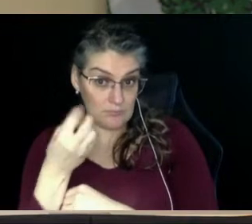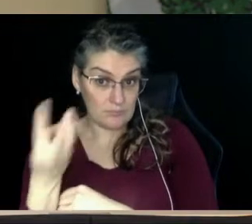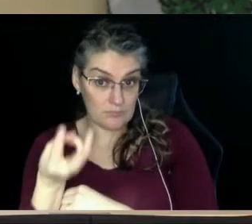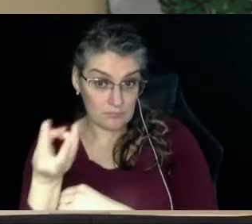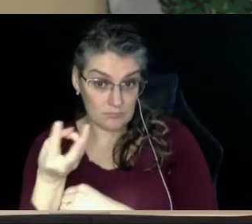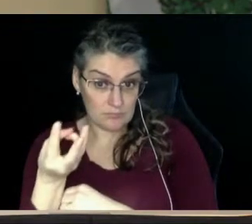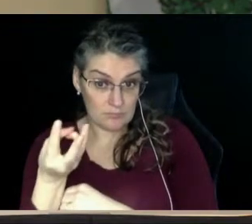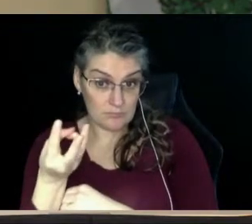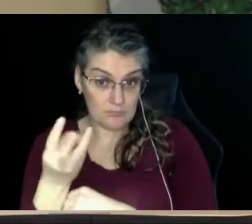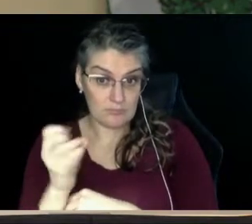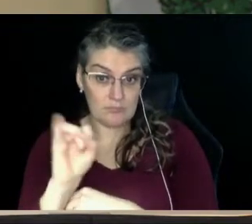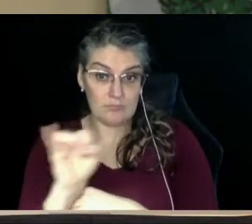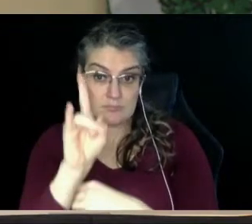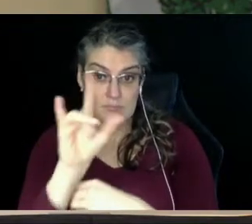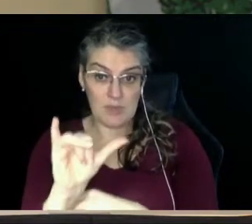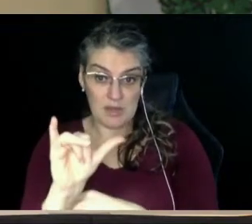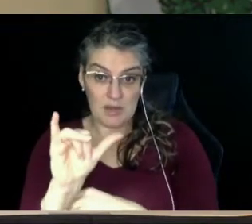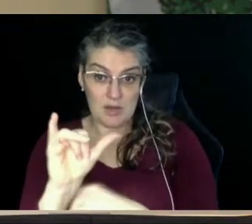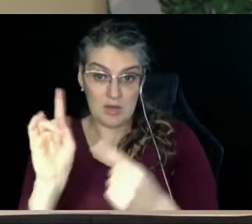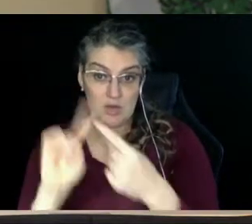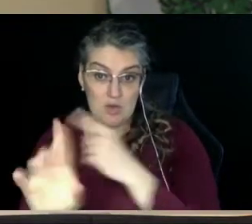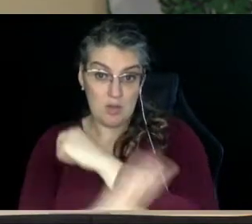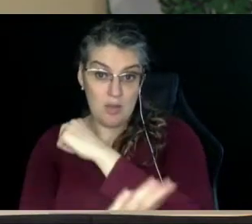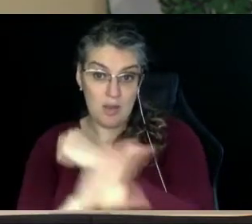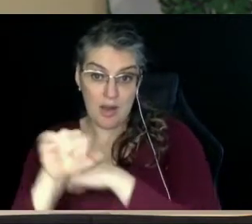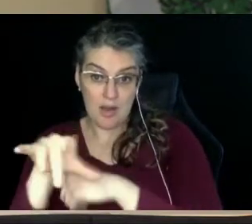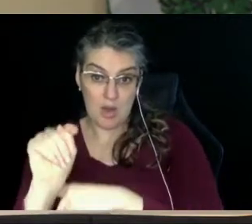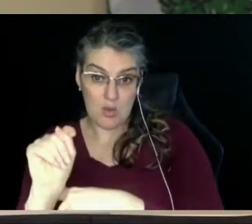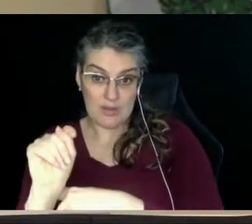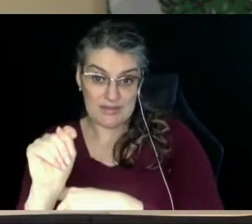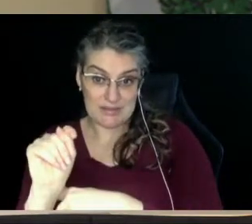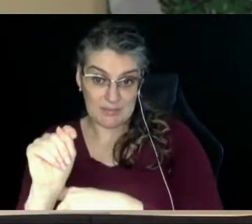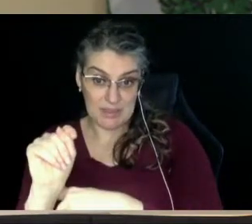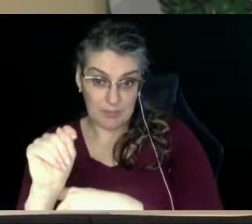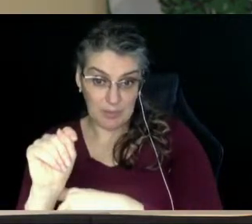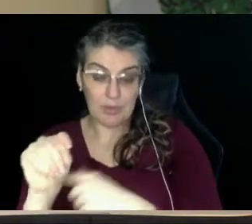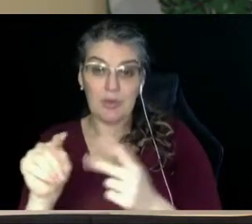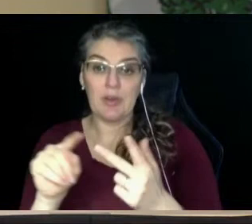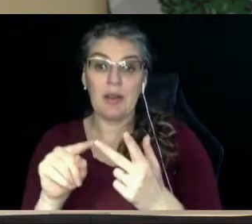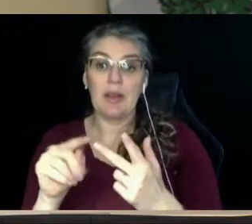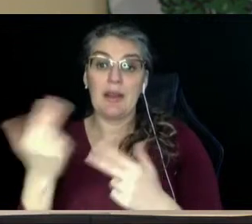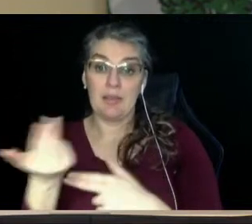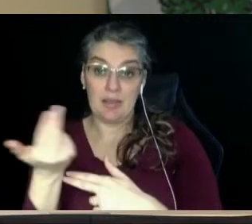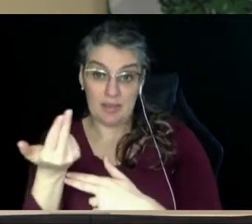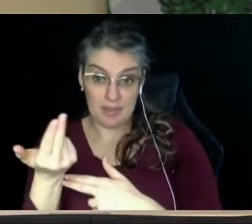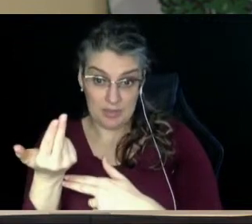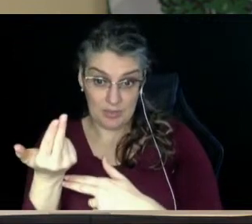months of July and September can book. And Thursday, April 8th, individuals